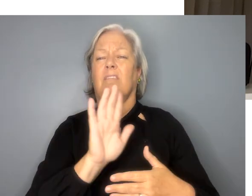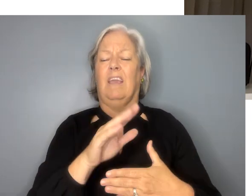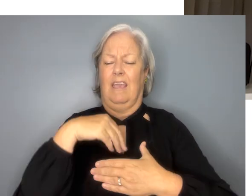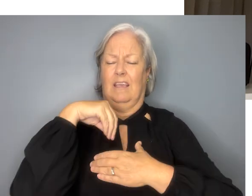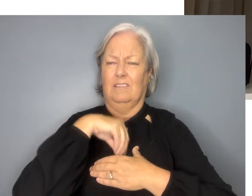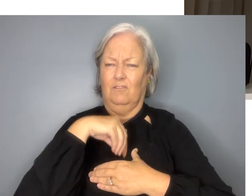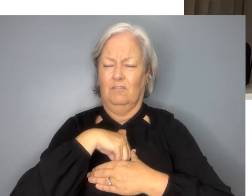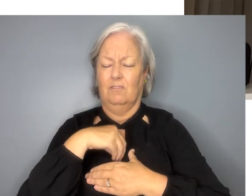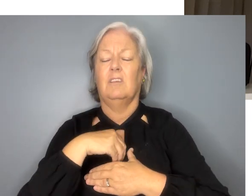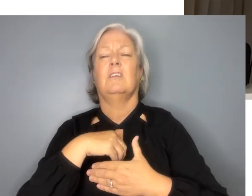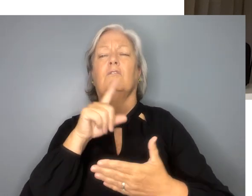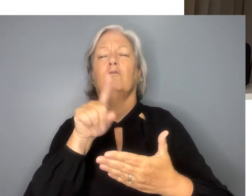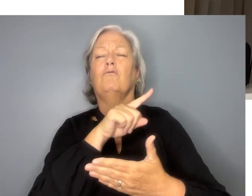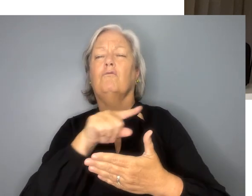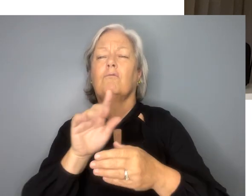discrimination.